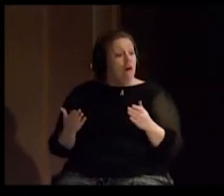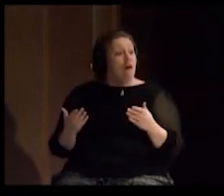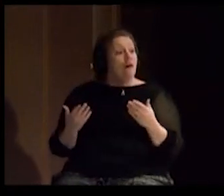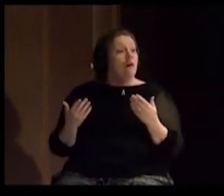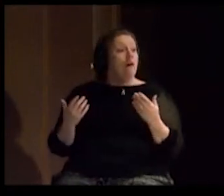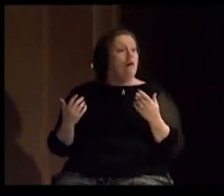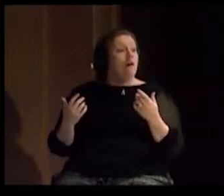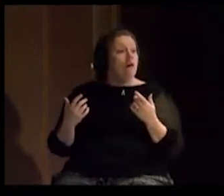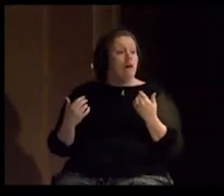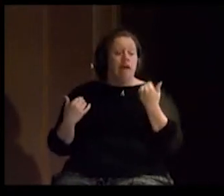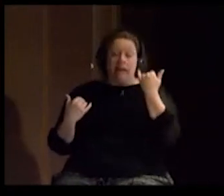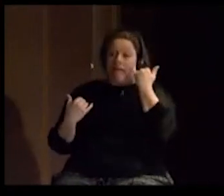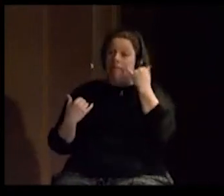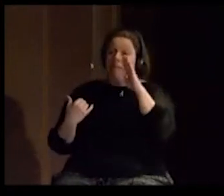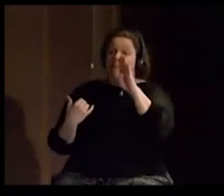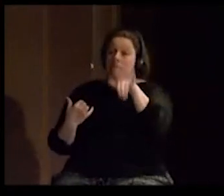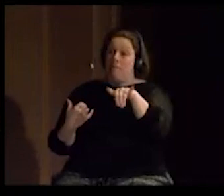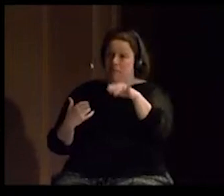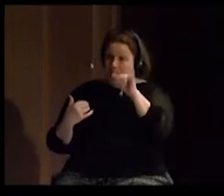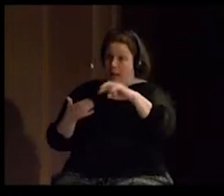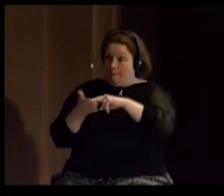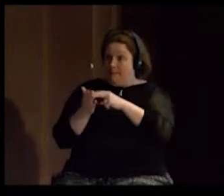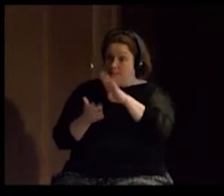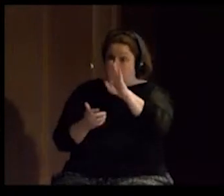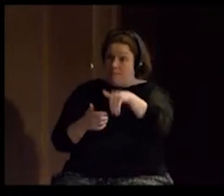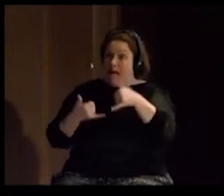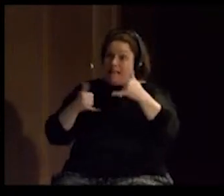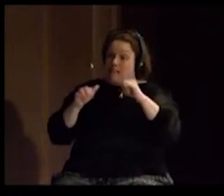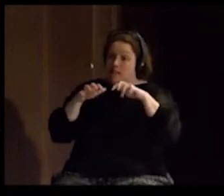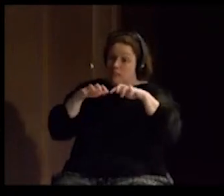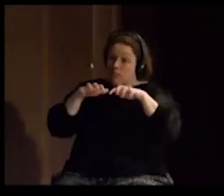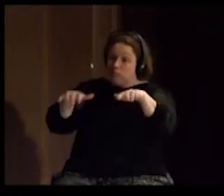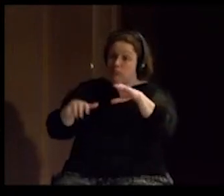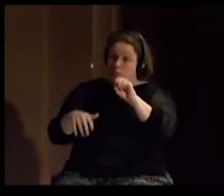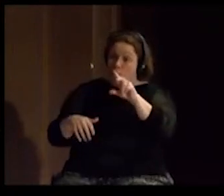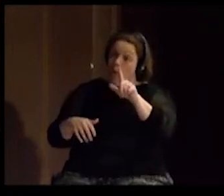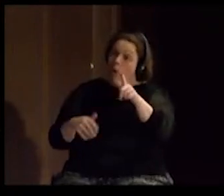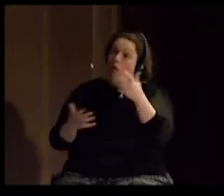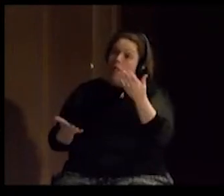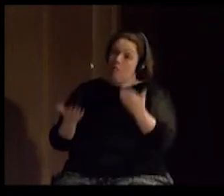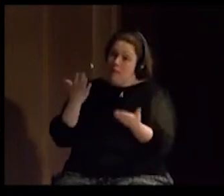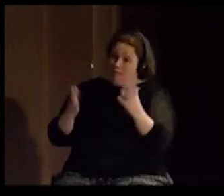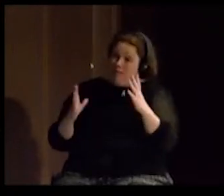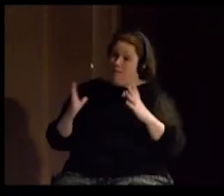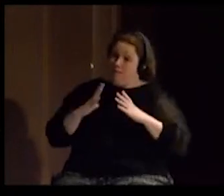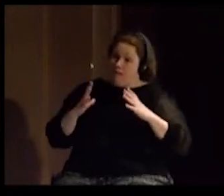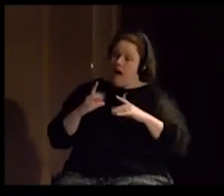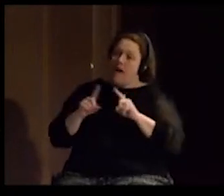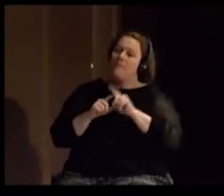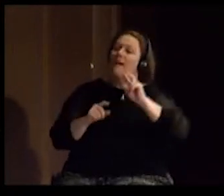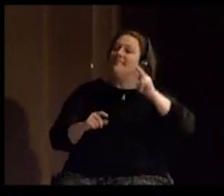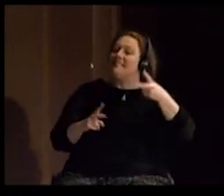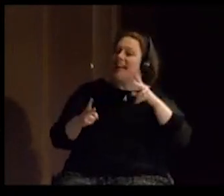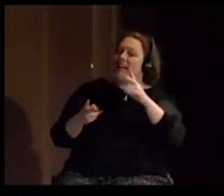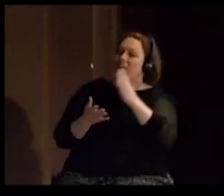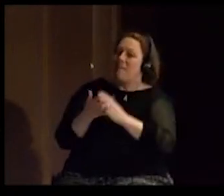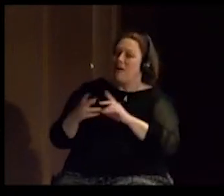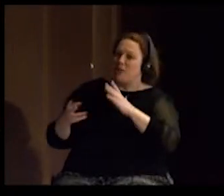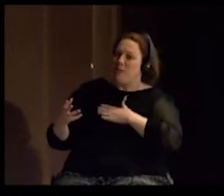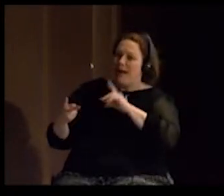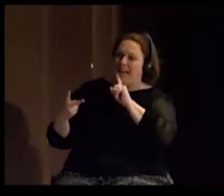still covered in coral, then maybe that wouldn't be too bad. I have a second part to that answer, but let